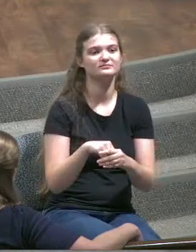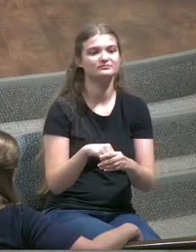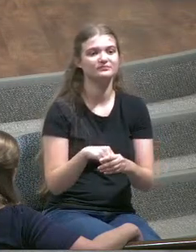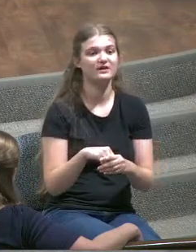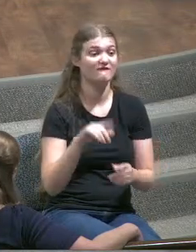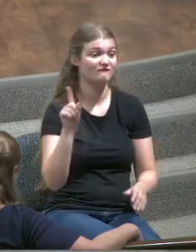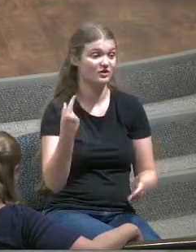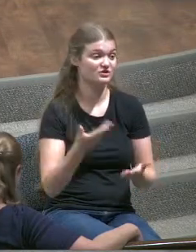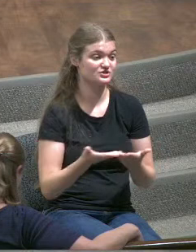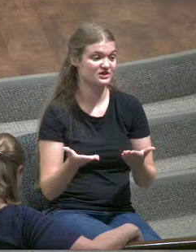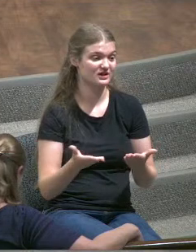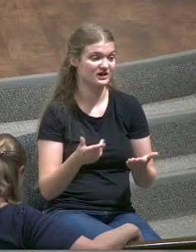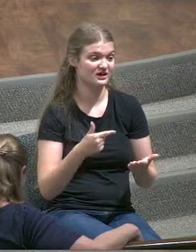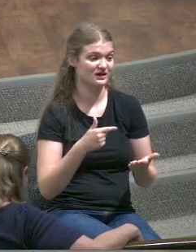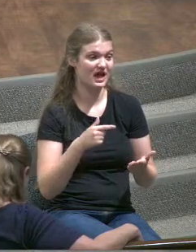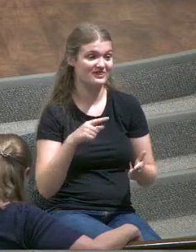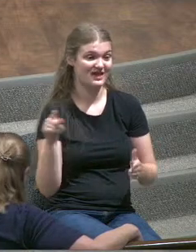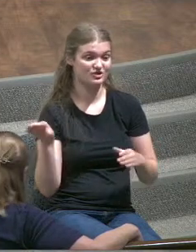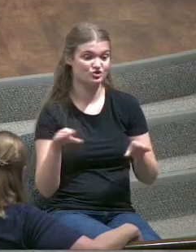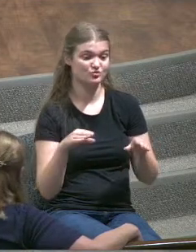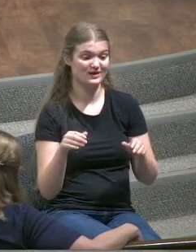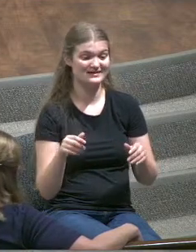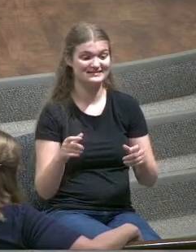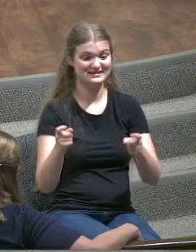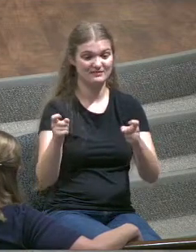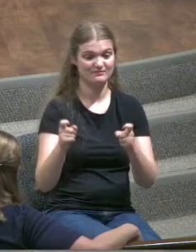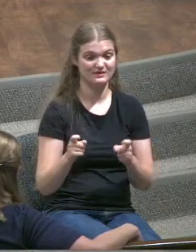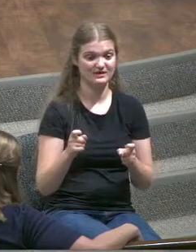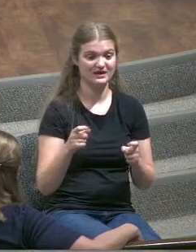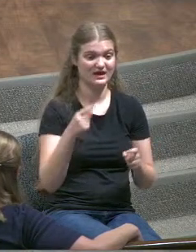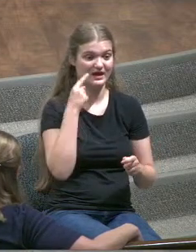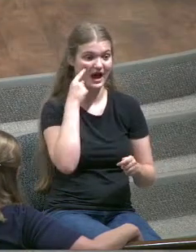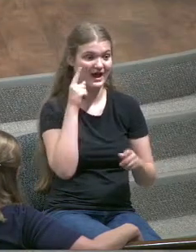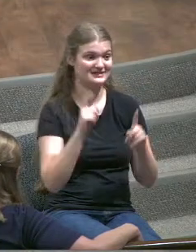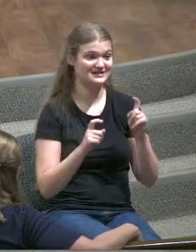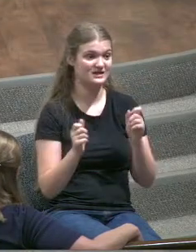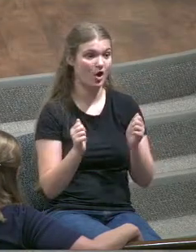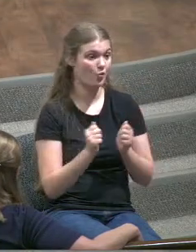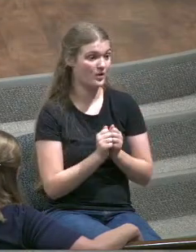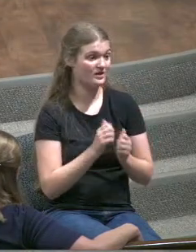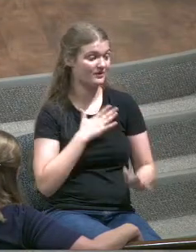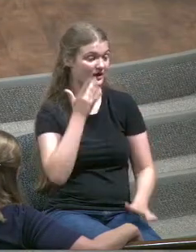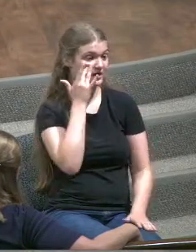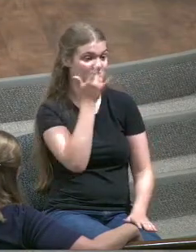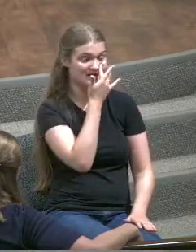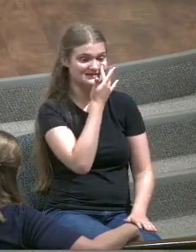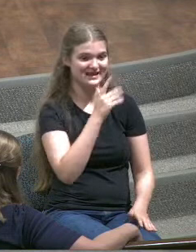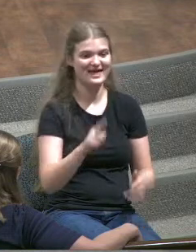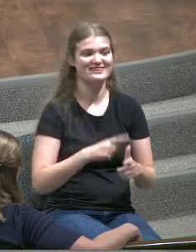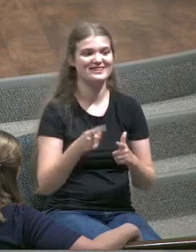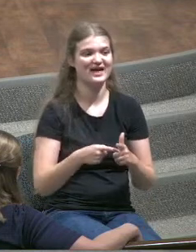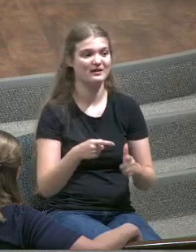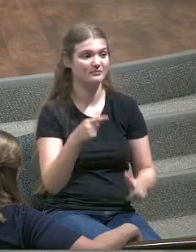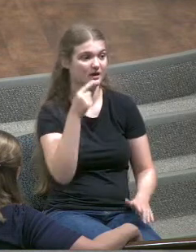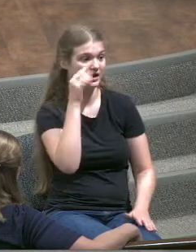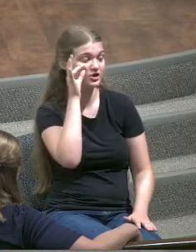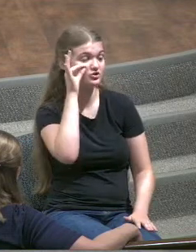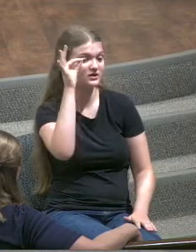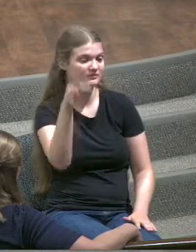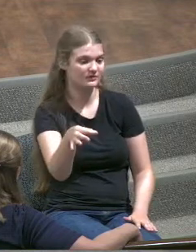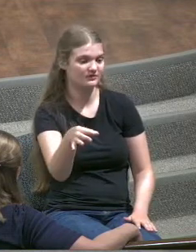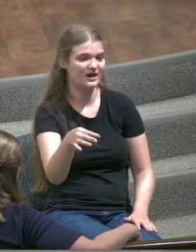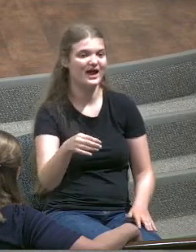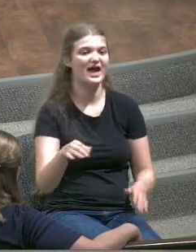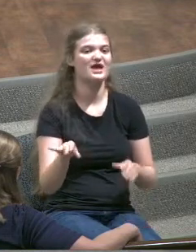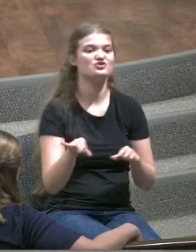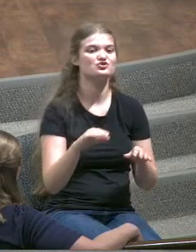they do is give me an eye test with my contacts in, and then they have me take my contacts out, and the doctor comes in and does the full exam.